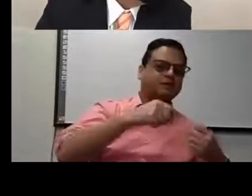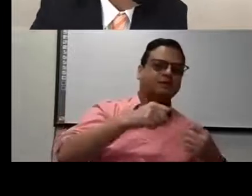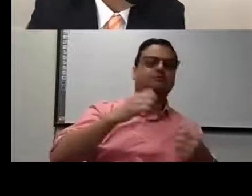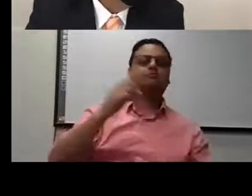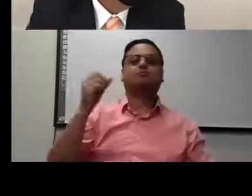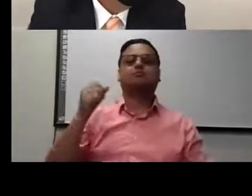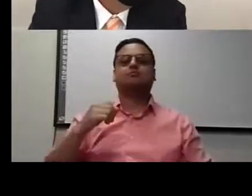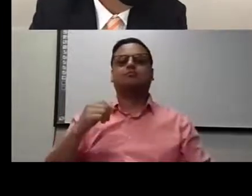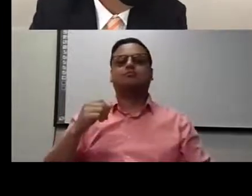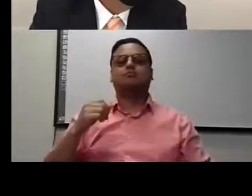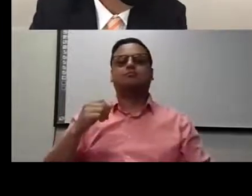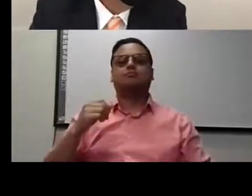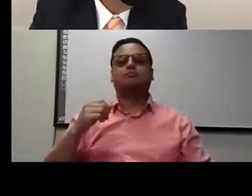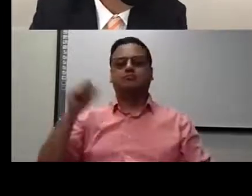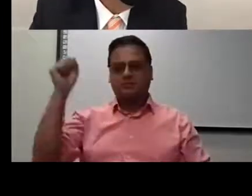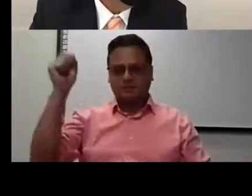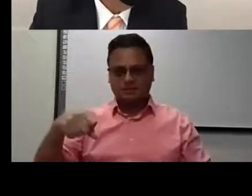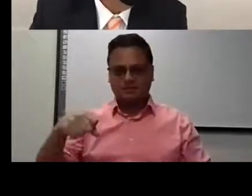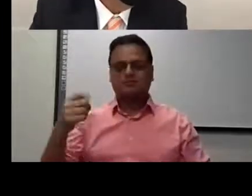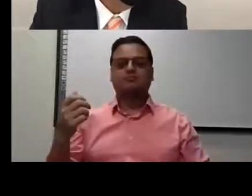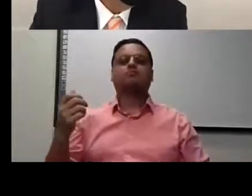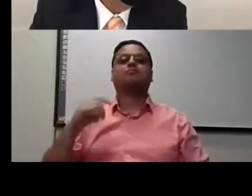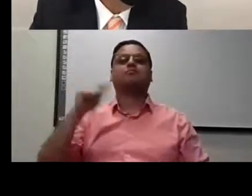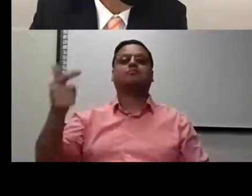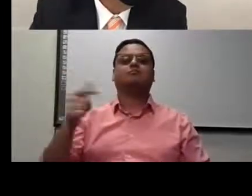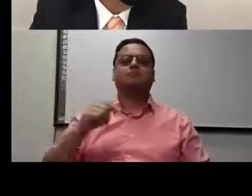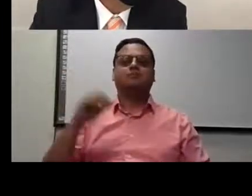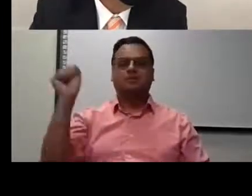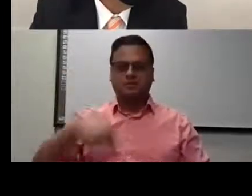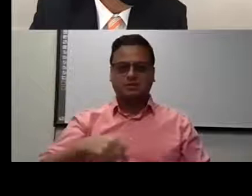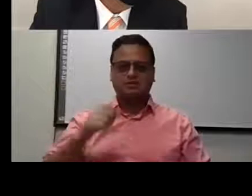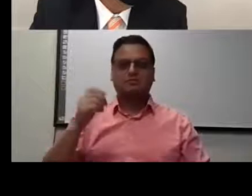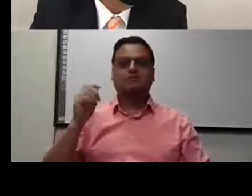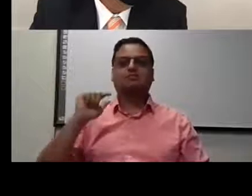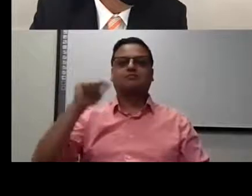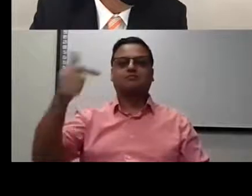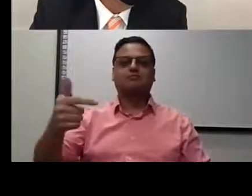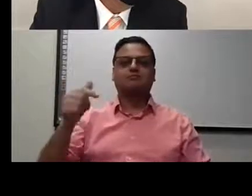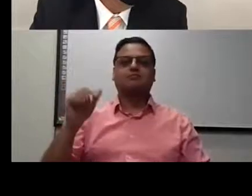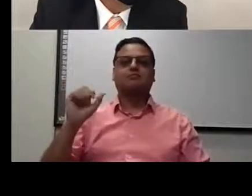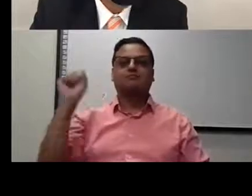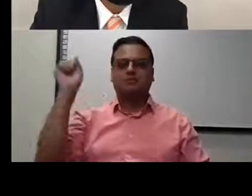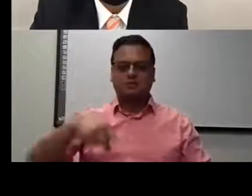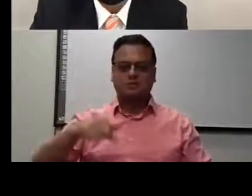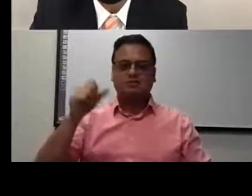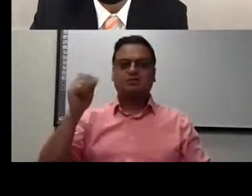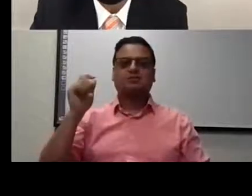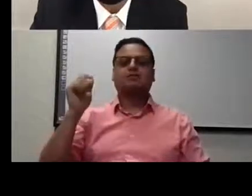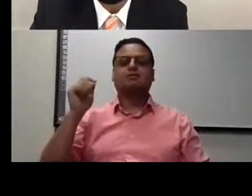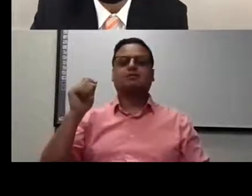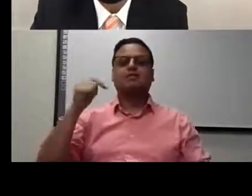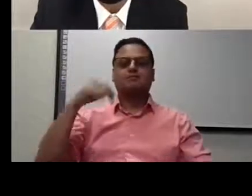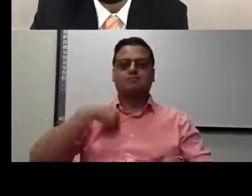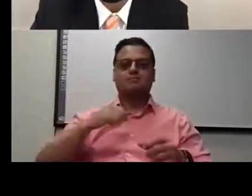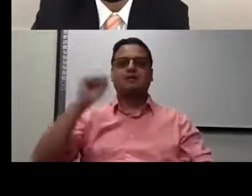Trustee Proctor, Yes. Trustee Watkins, Yes. Trustee Warren, Yes. and I will vote yes